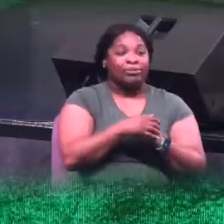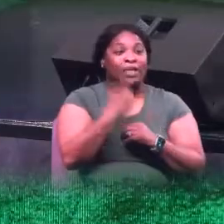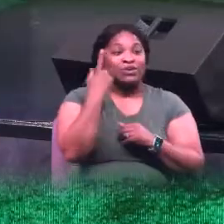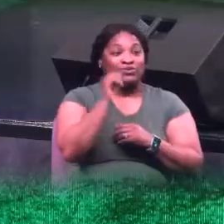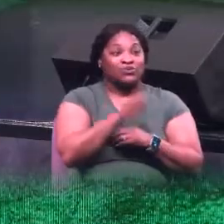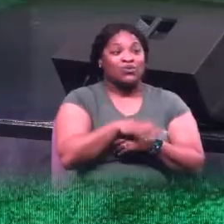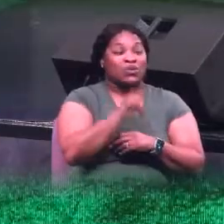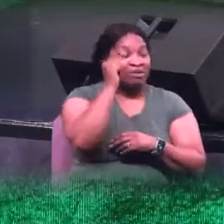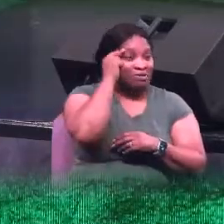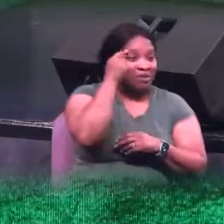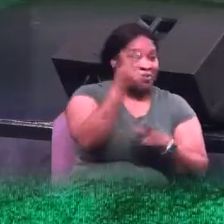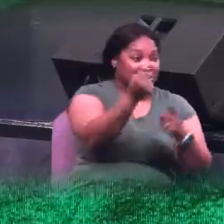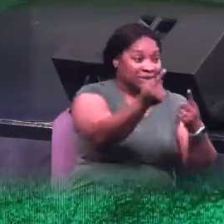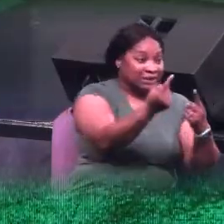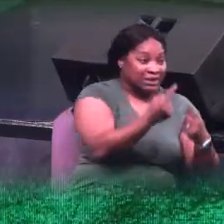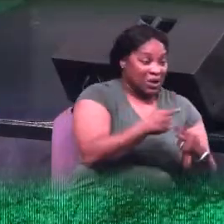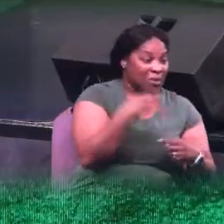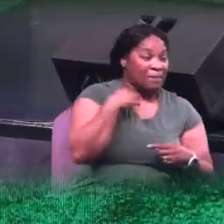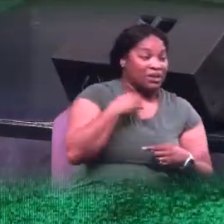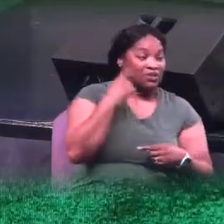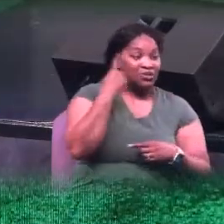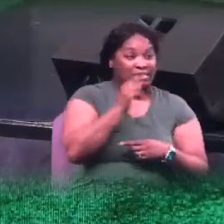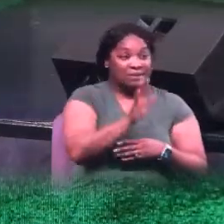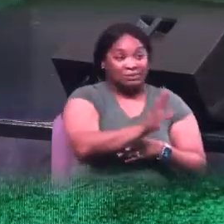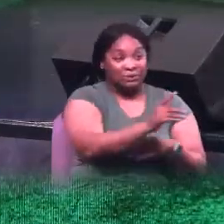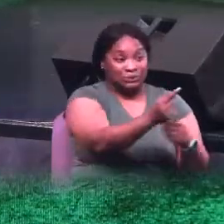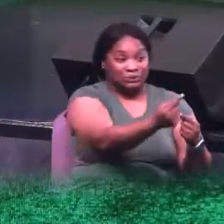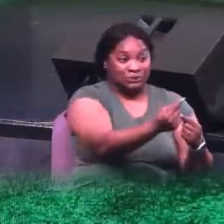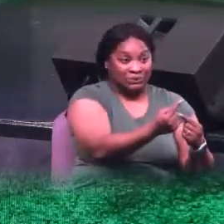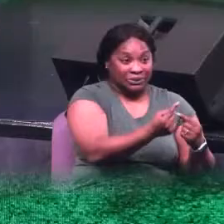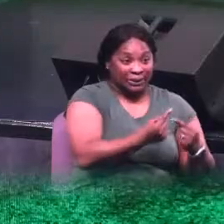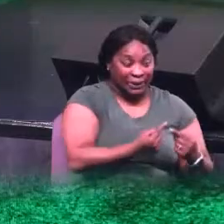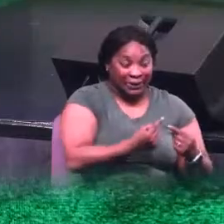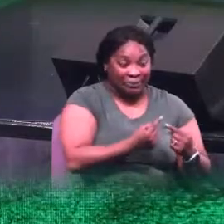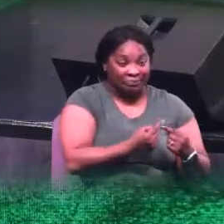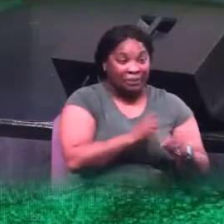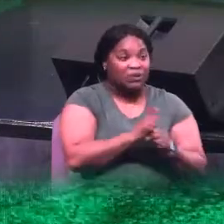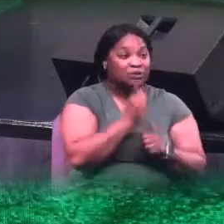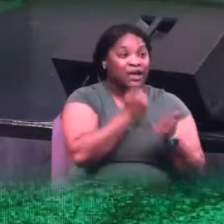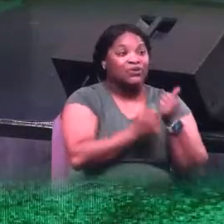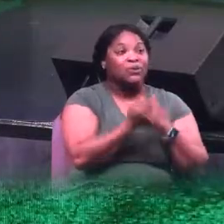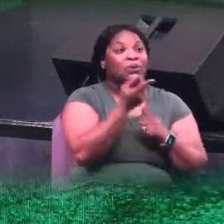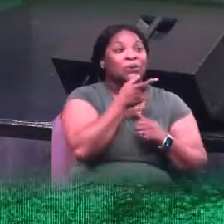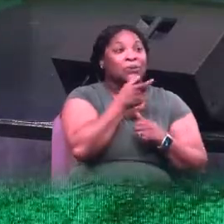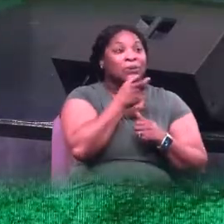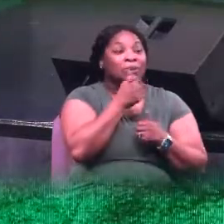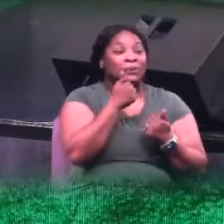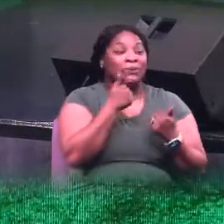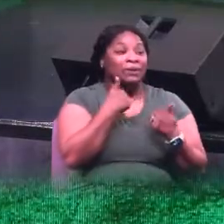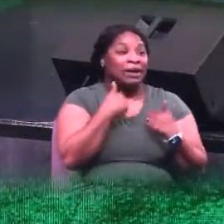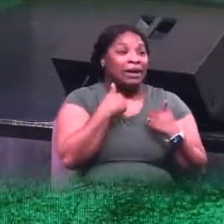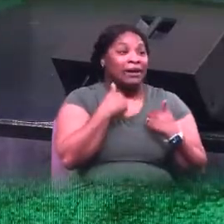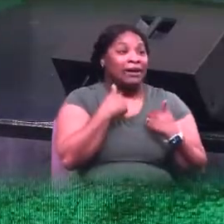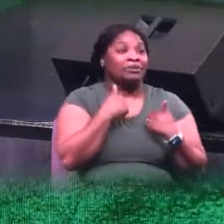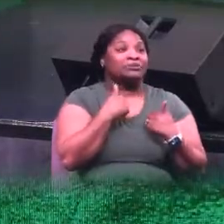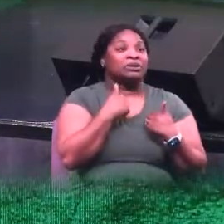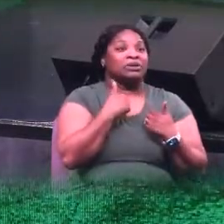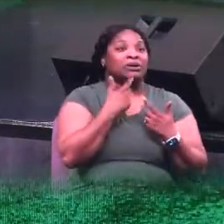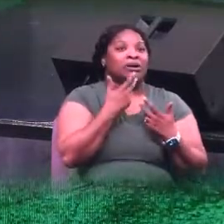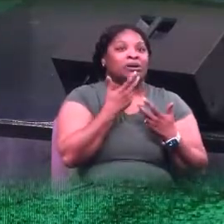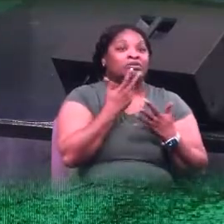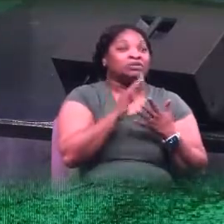for them. It was beneficial for them to assess taxes when the most people were gathering